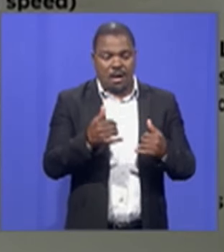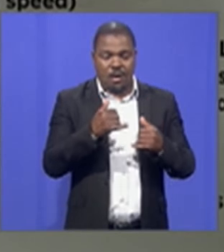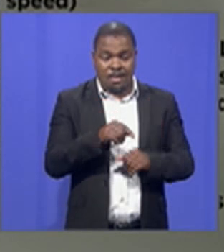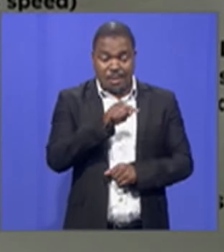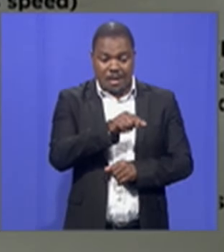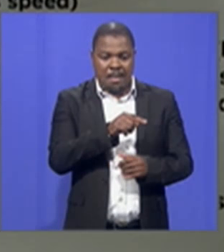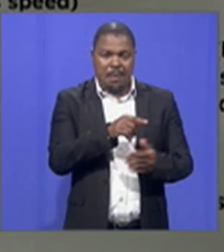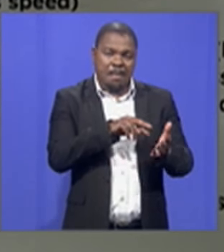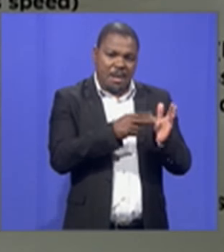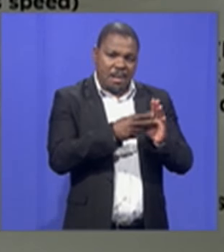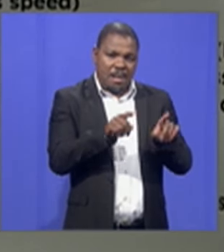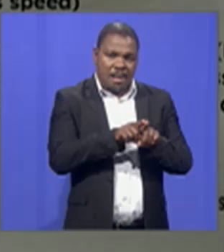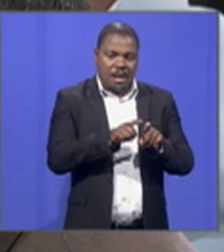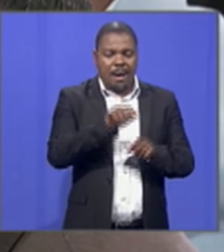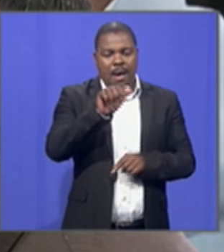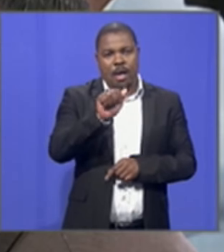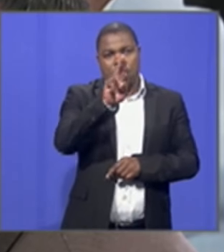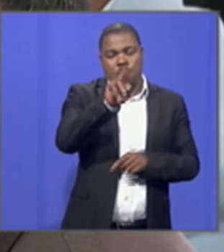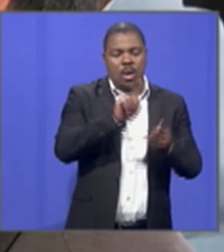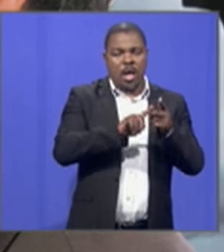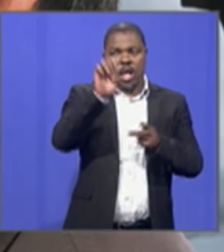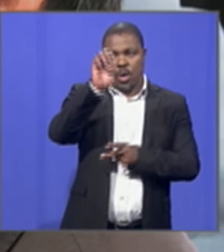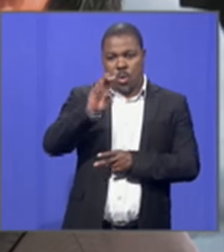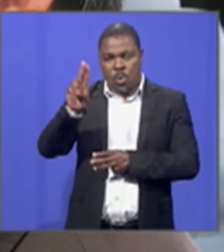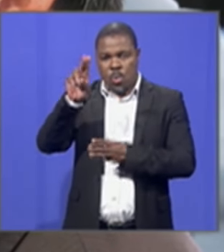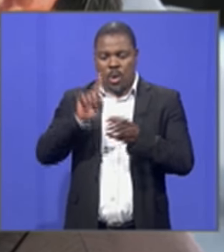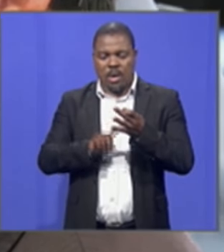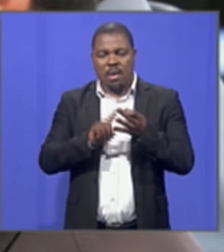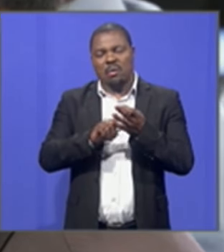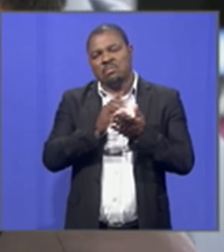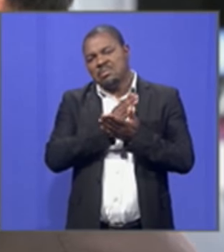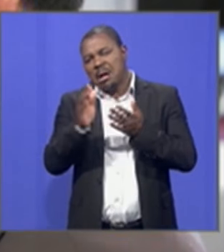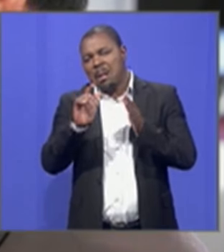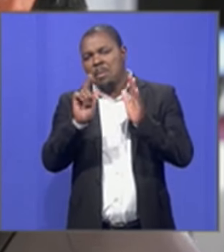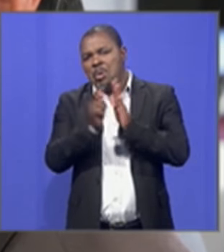a tshwanang le a African Union, European Union le melao e